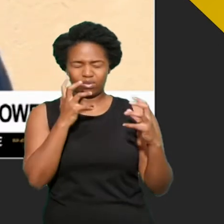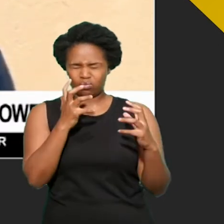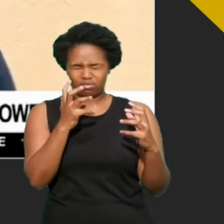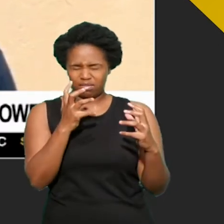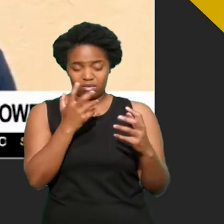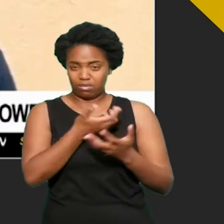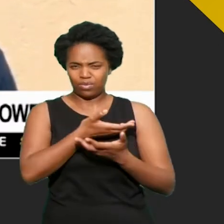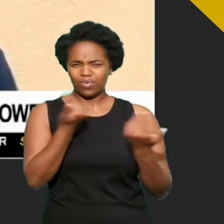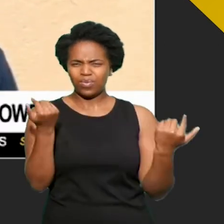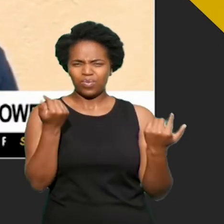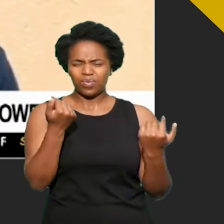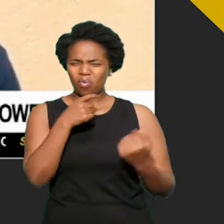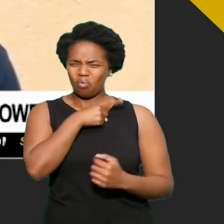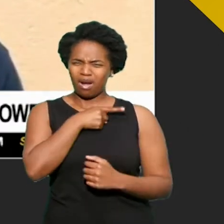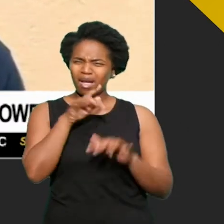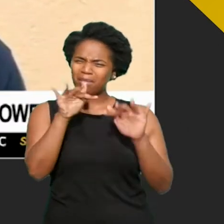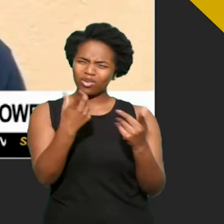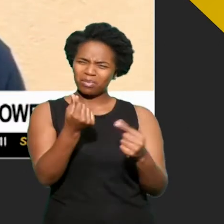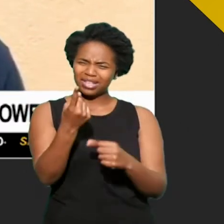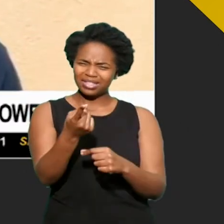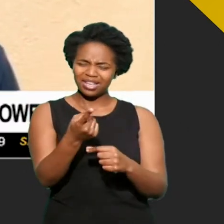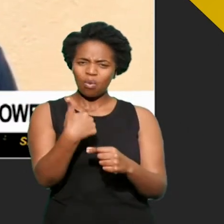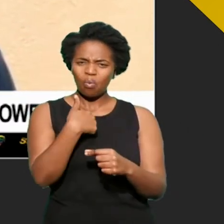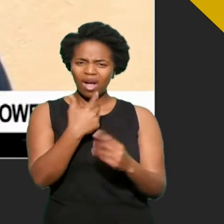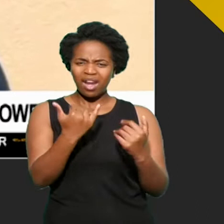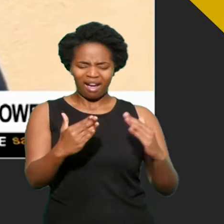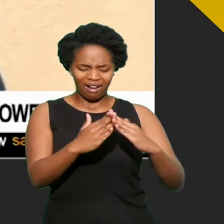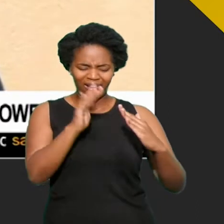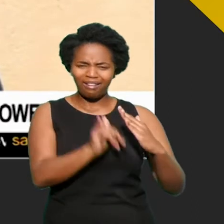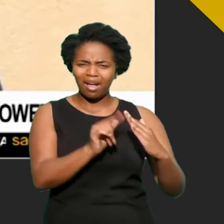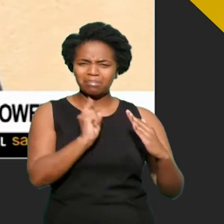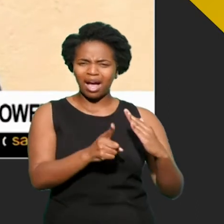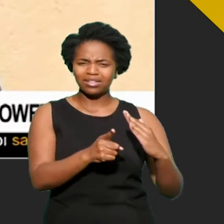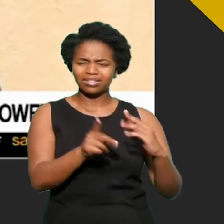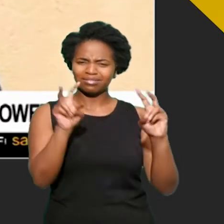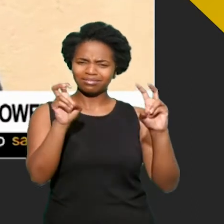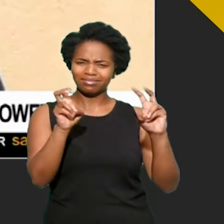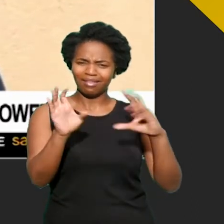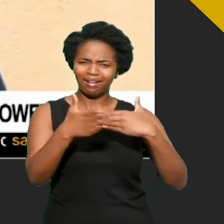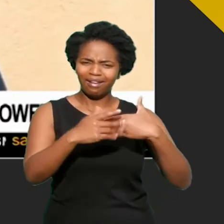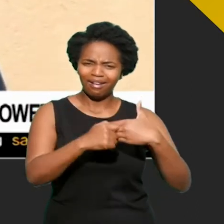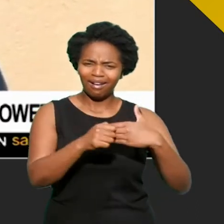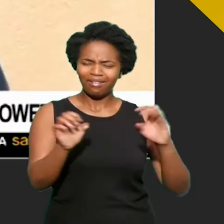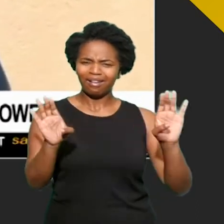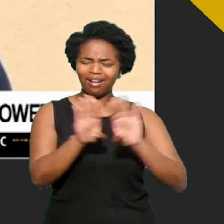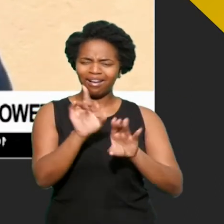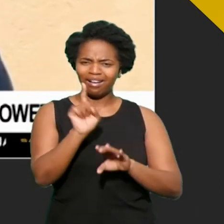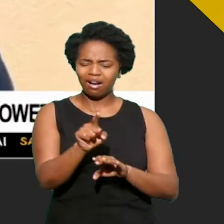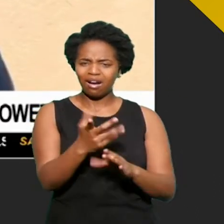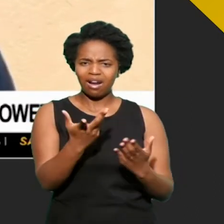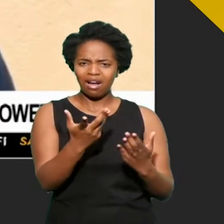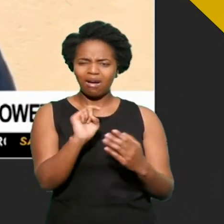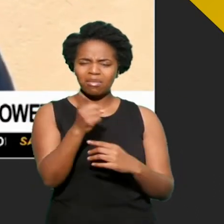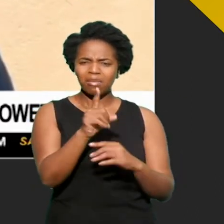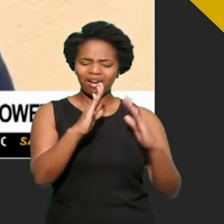about what people can do. I mean, during this time that we are focusing on the pandemic, everyone should be at